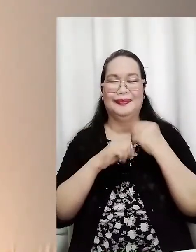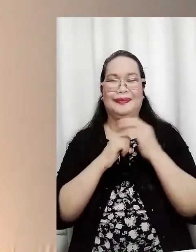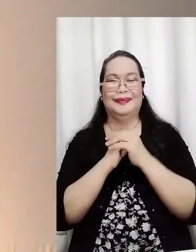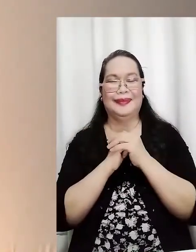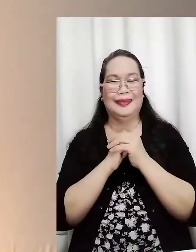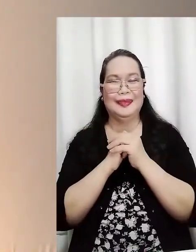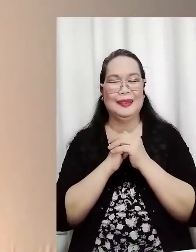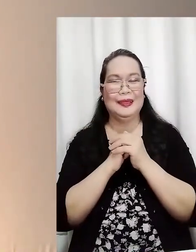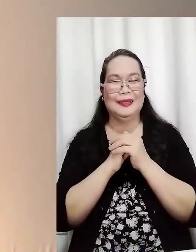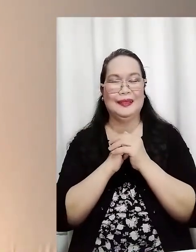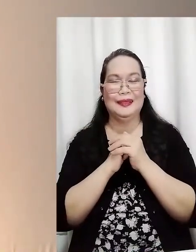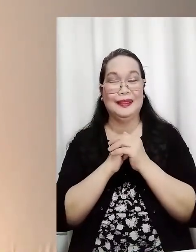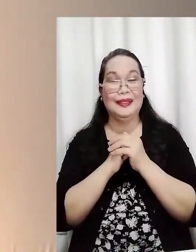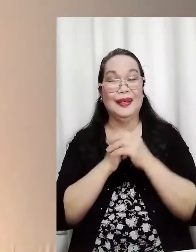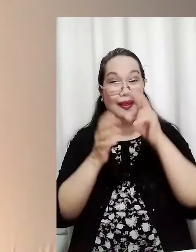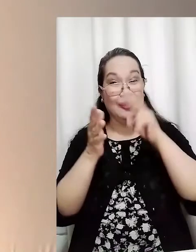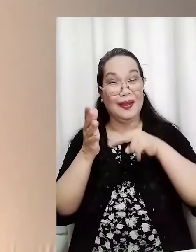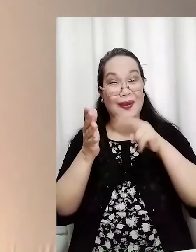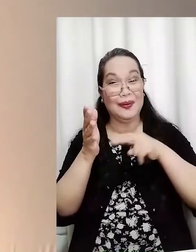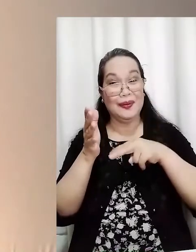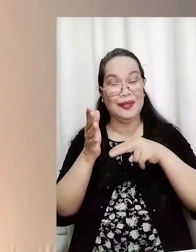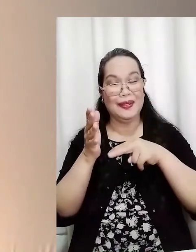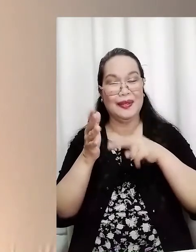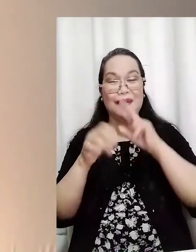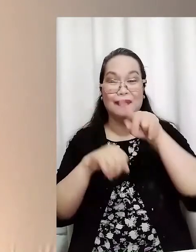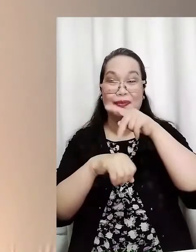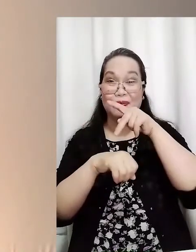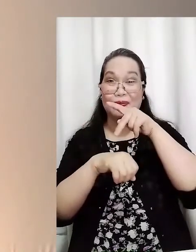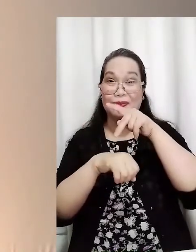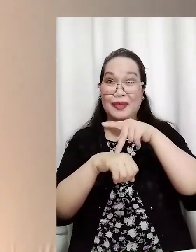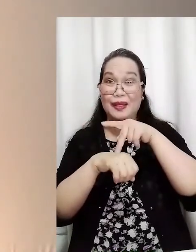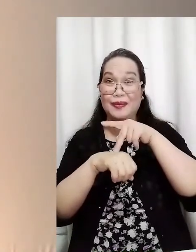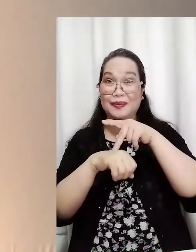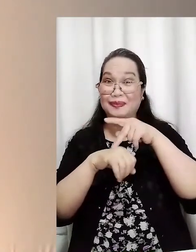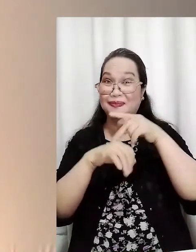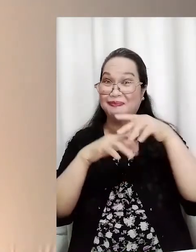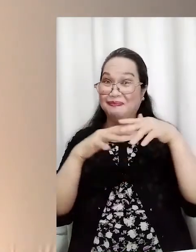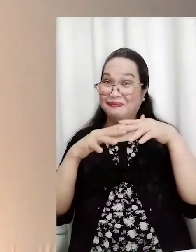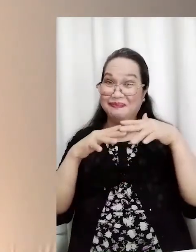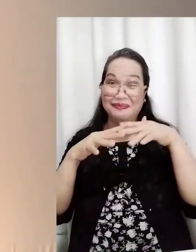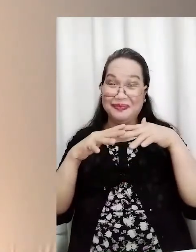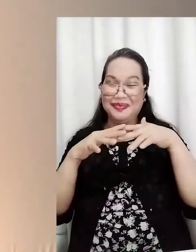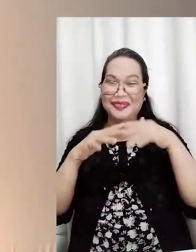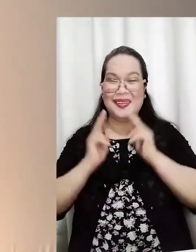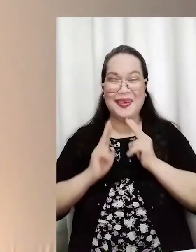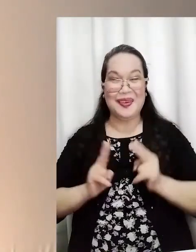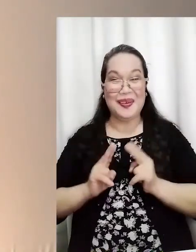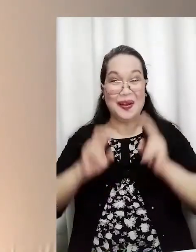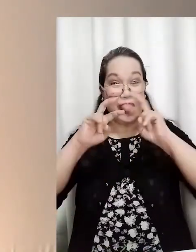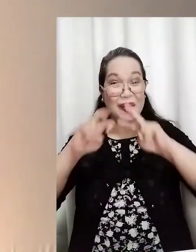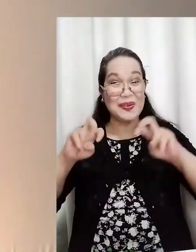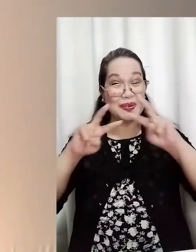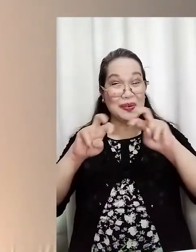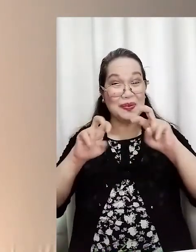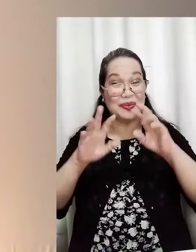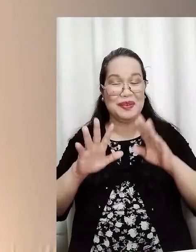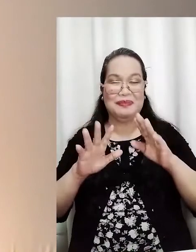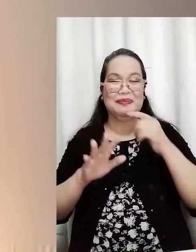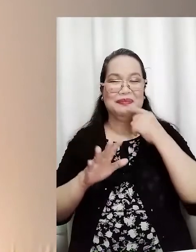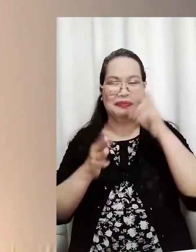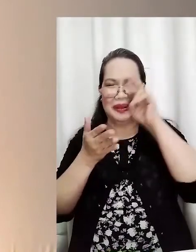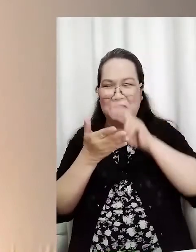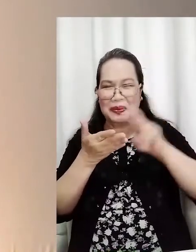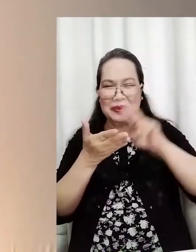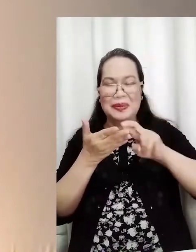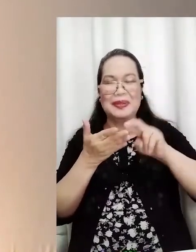Nabasa ko po sangayon sa Philippine National Demographic and Health Survey, sangayon sa research nila noong